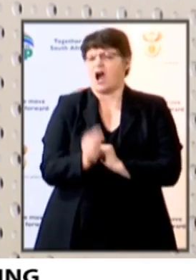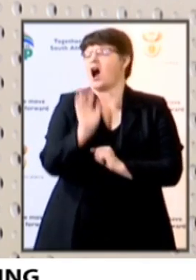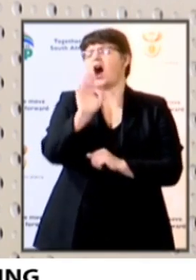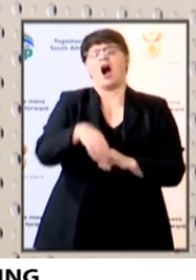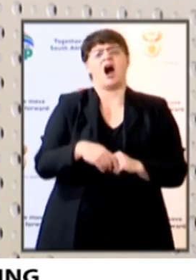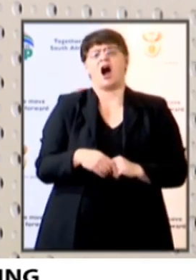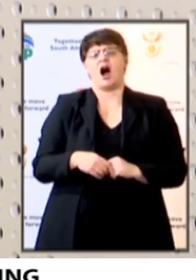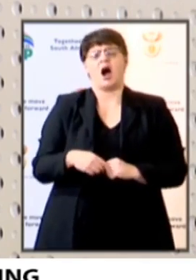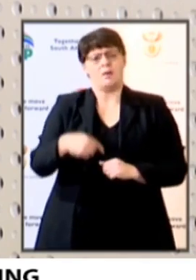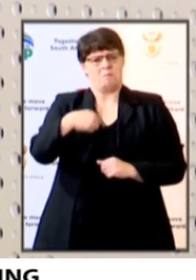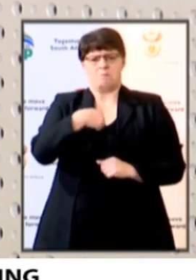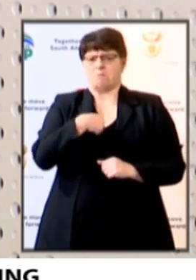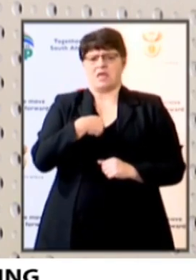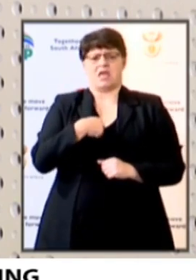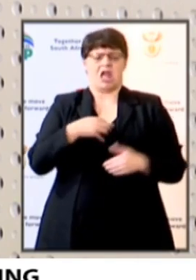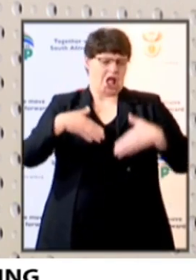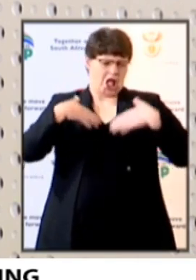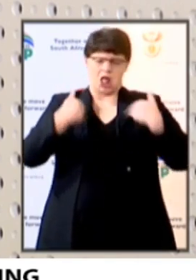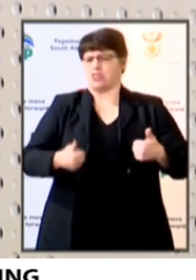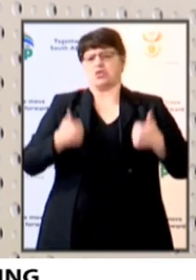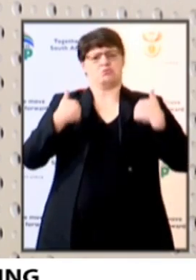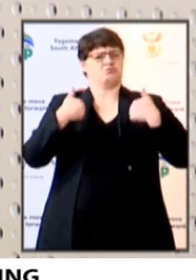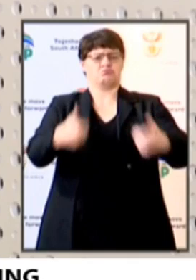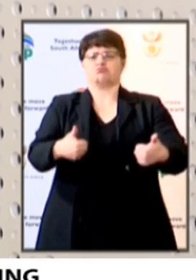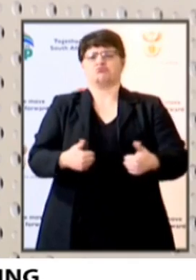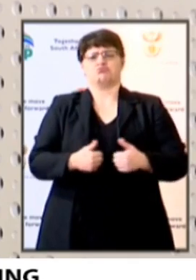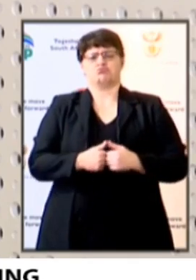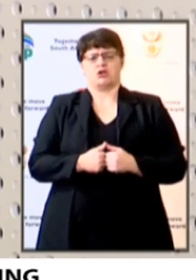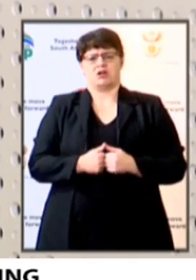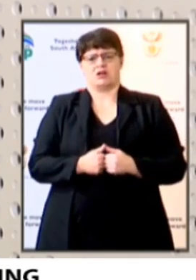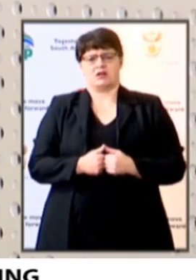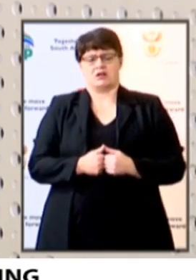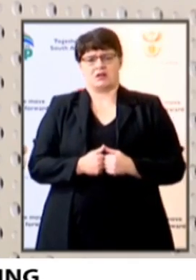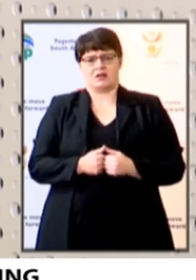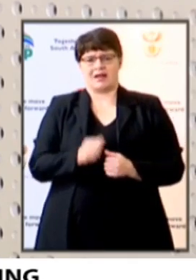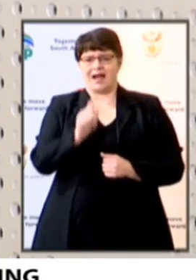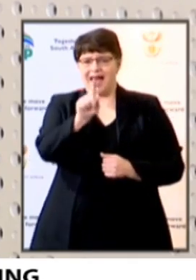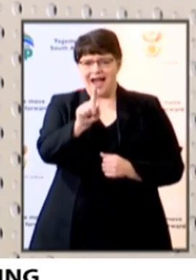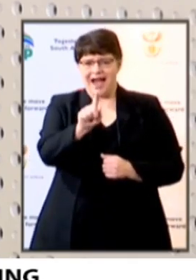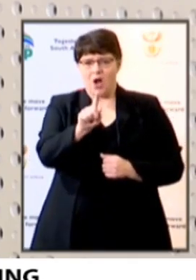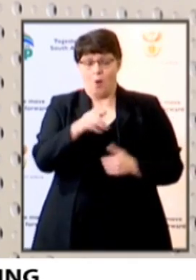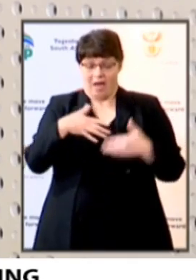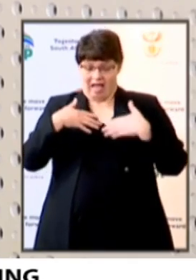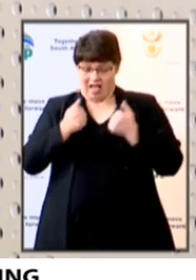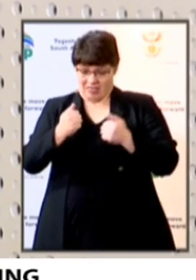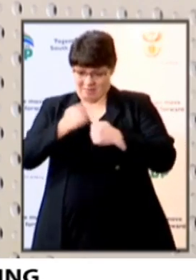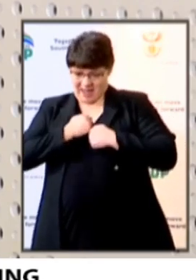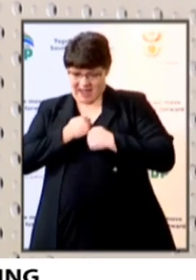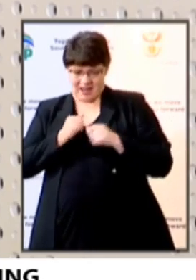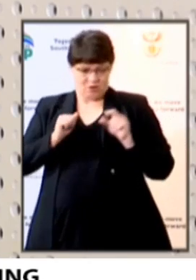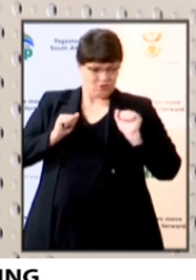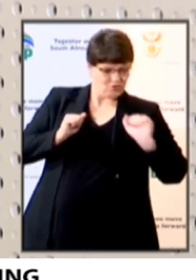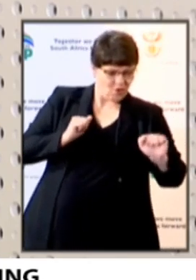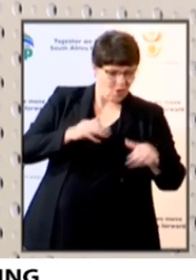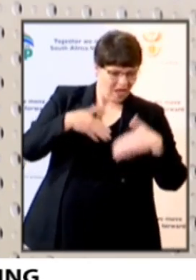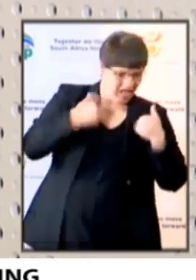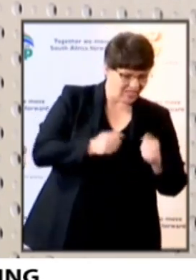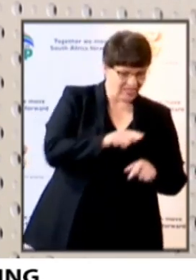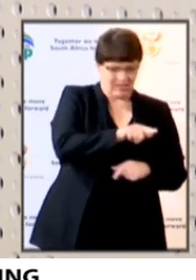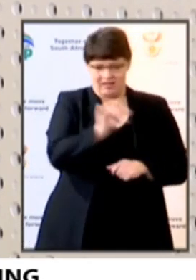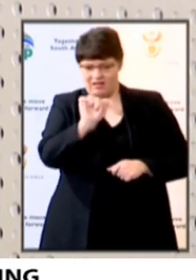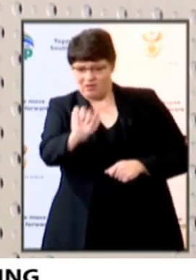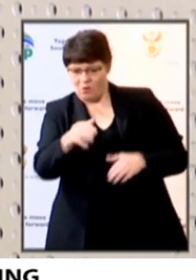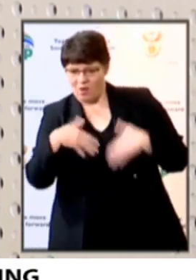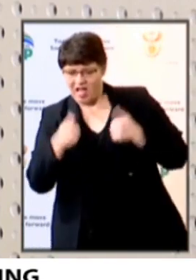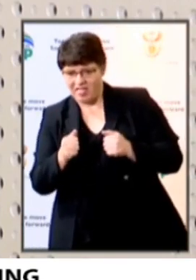myself healthy. Our health is very interlinked. What I do may affect